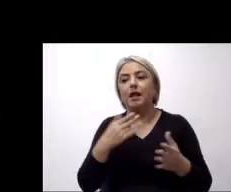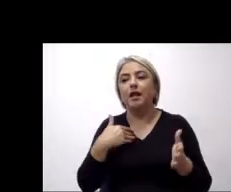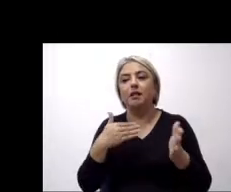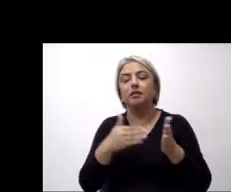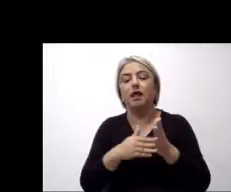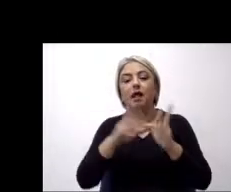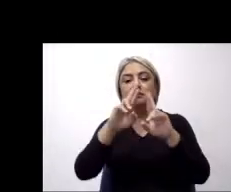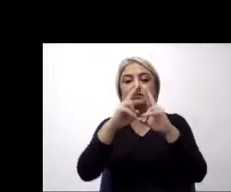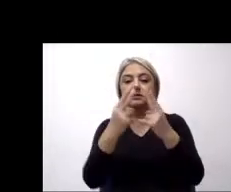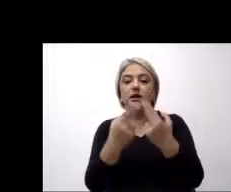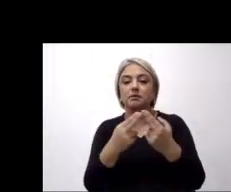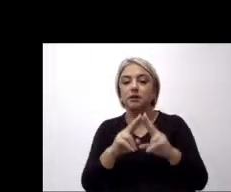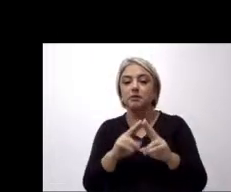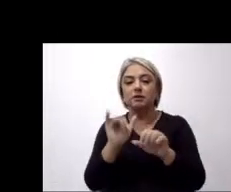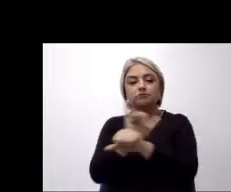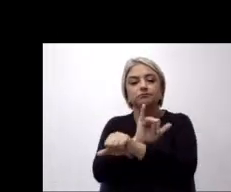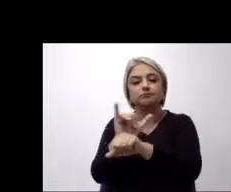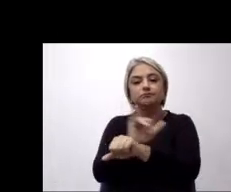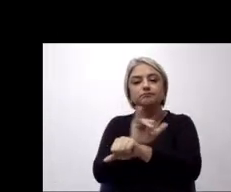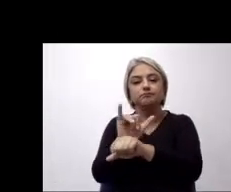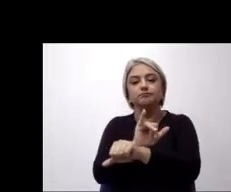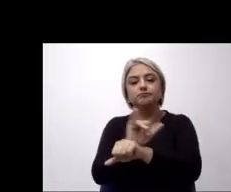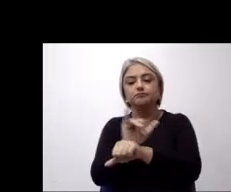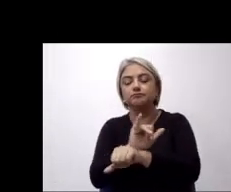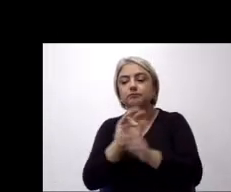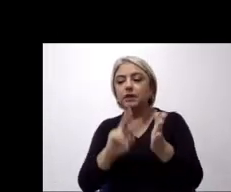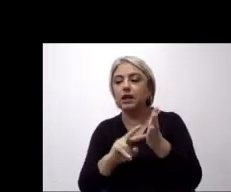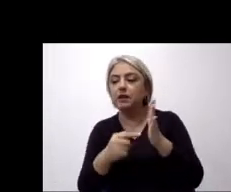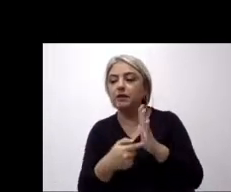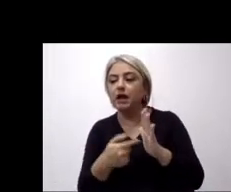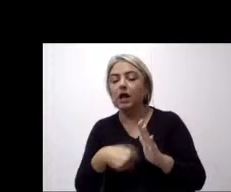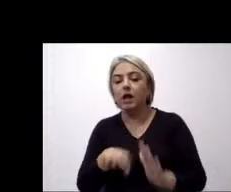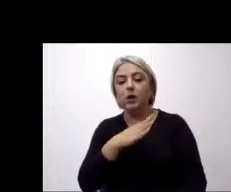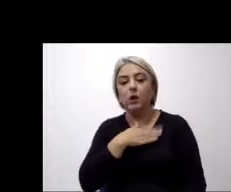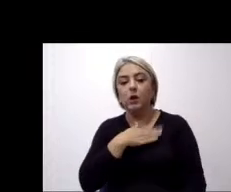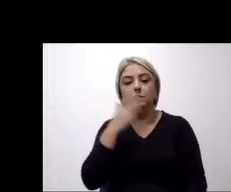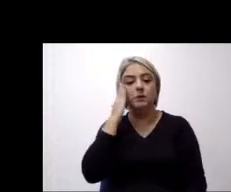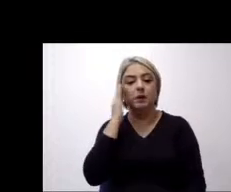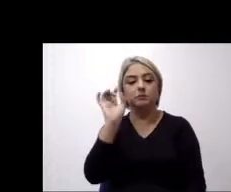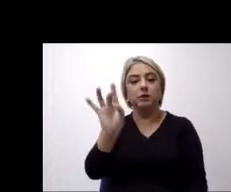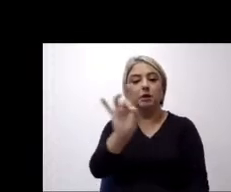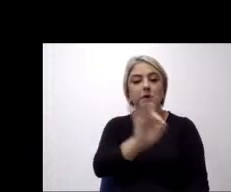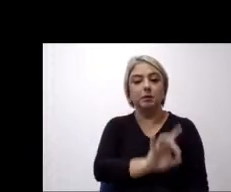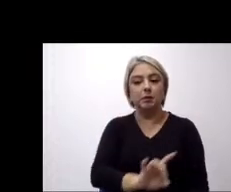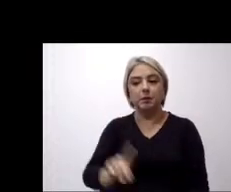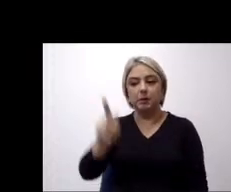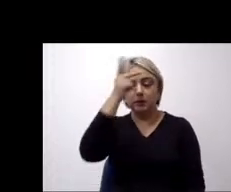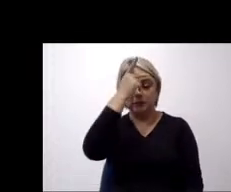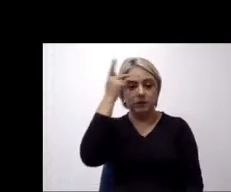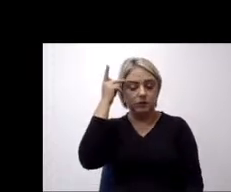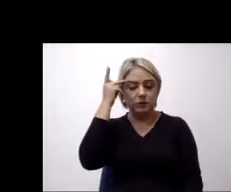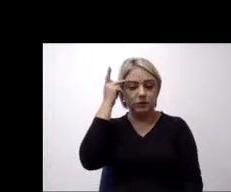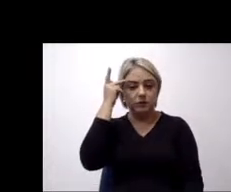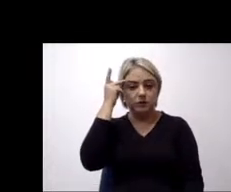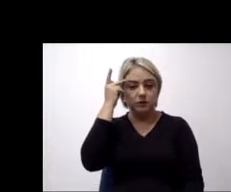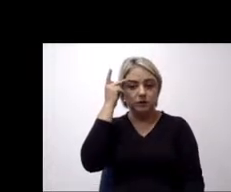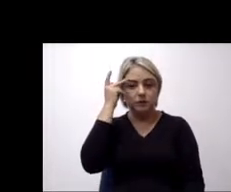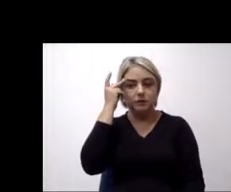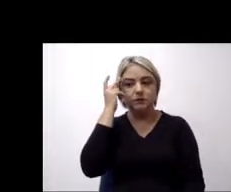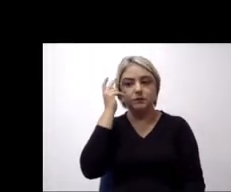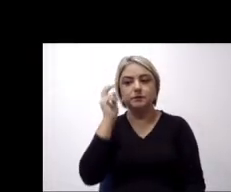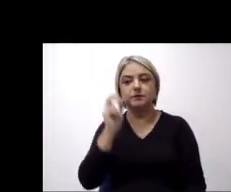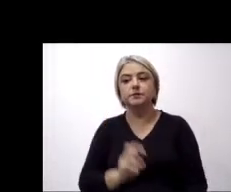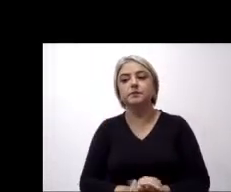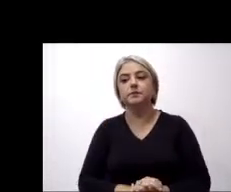which mean that we first consider that each of the actors it's more have always a margin